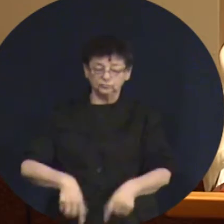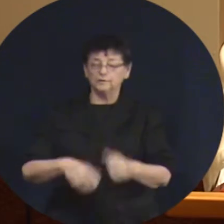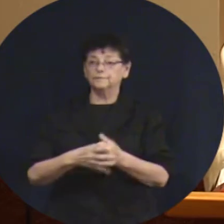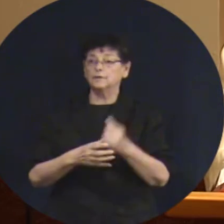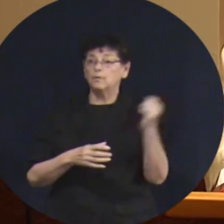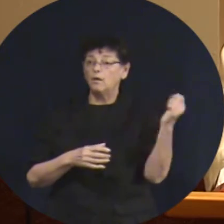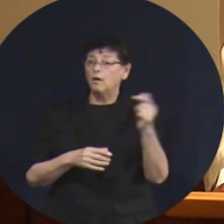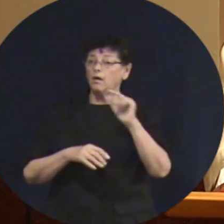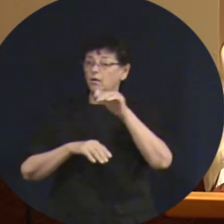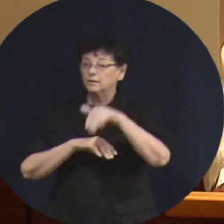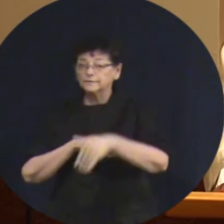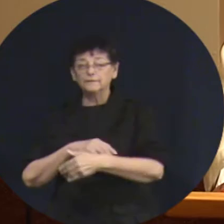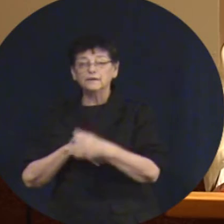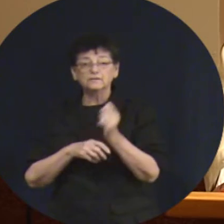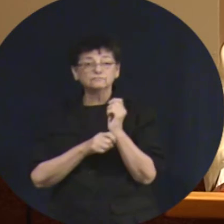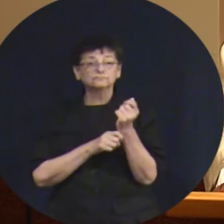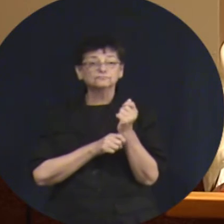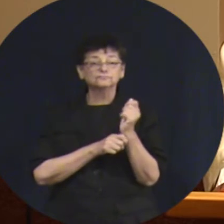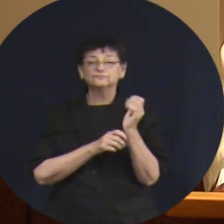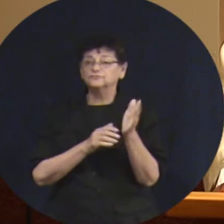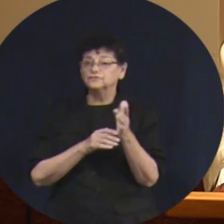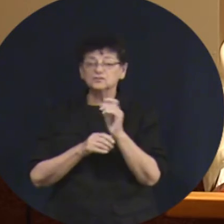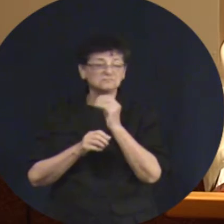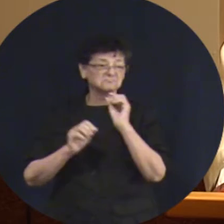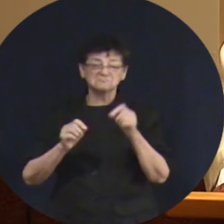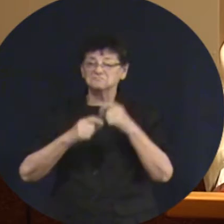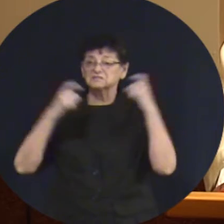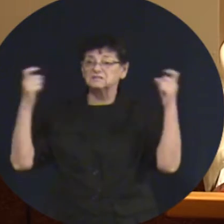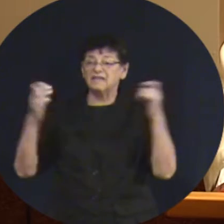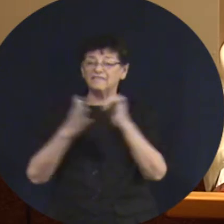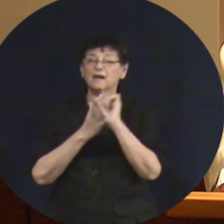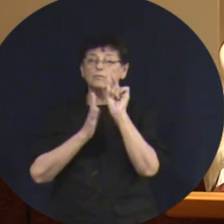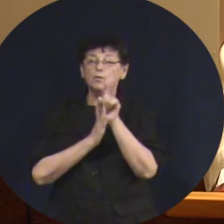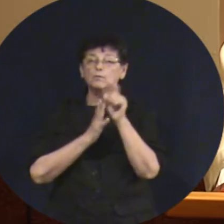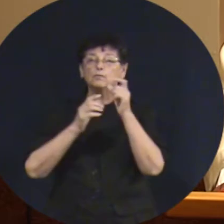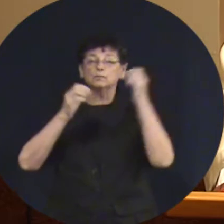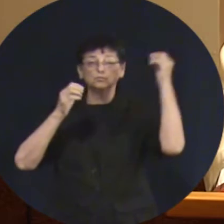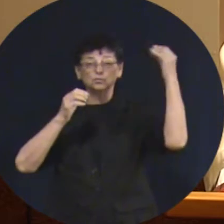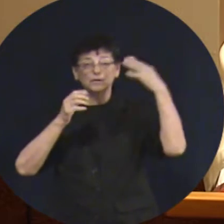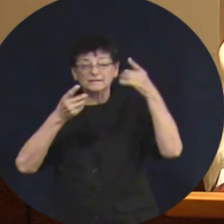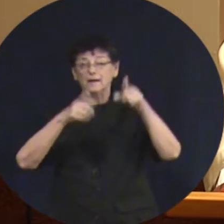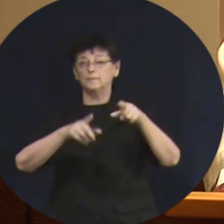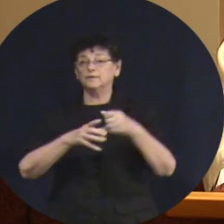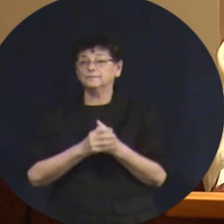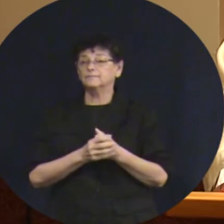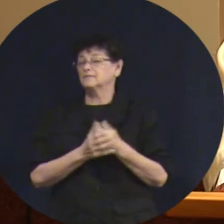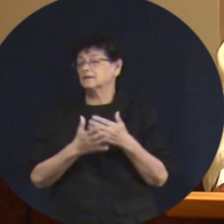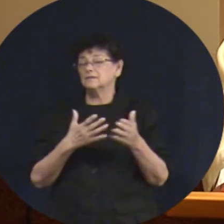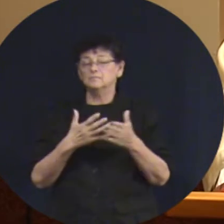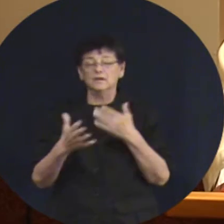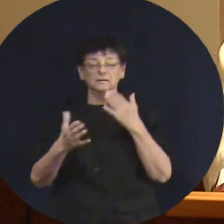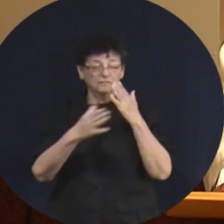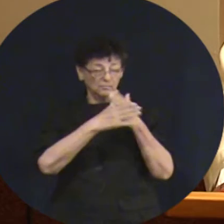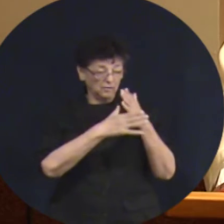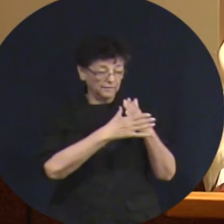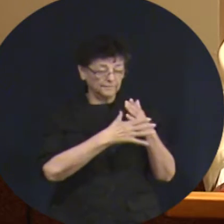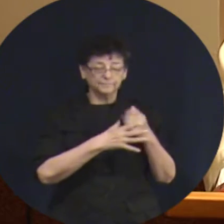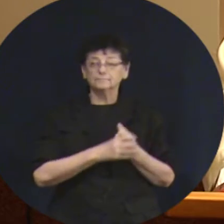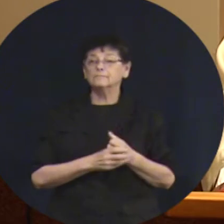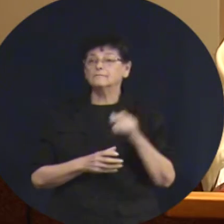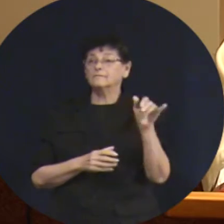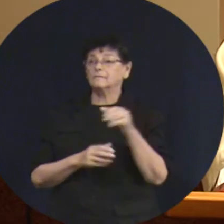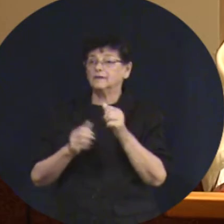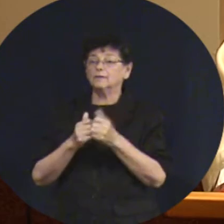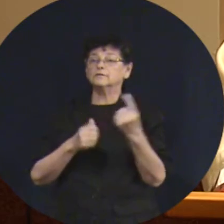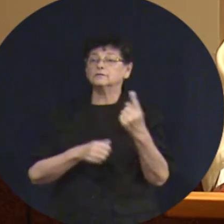though all night long they fished without success, it was in that moment a great grace happened, despite the distraction. The same